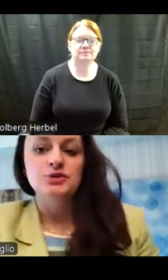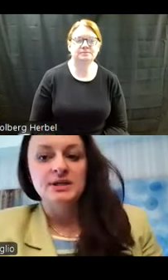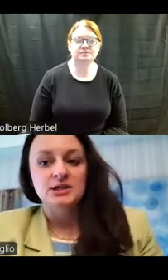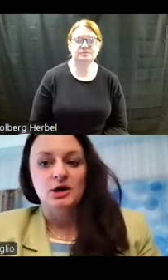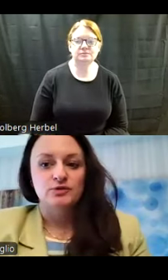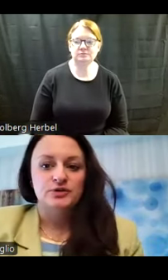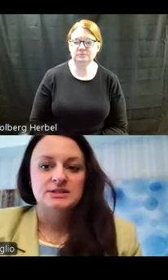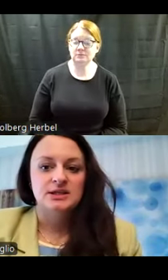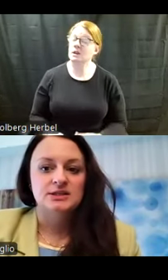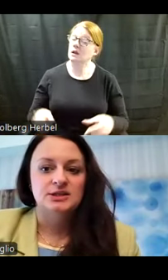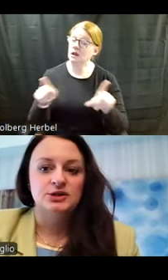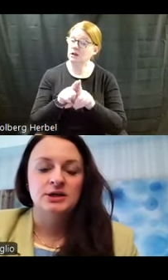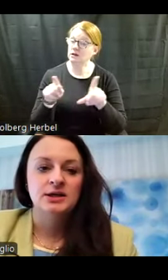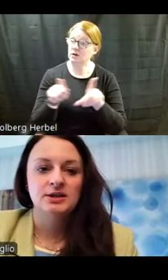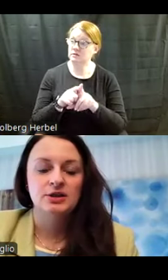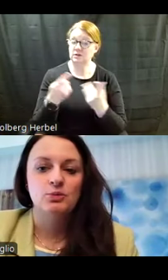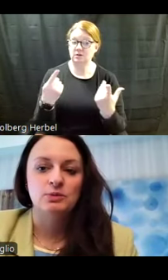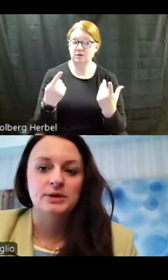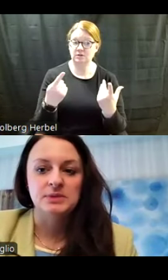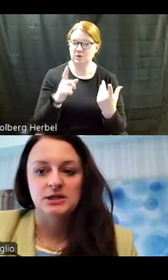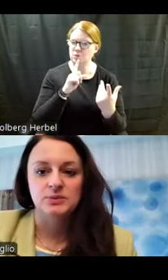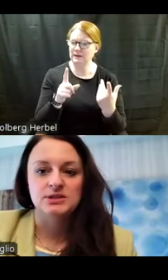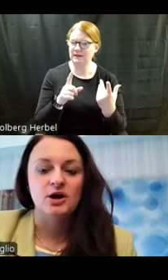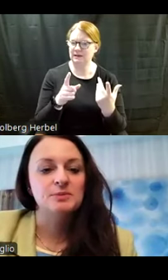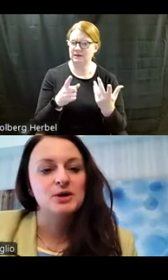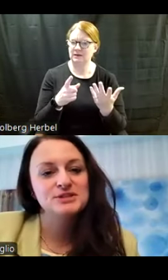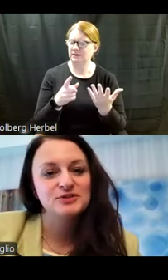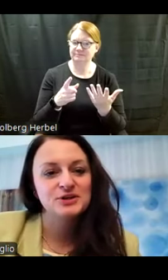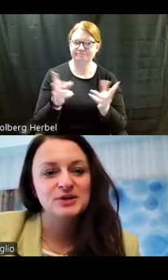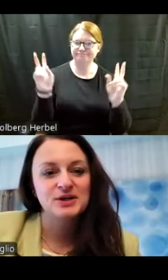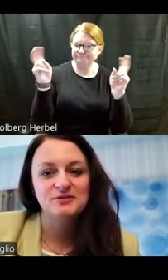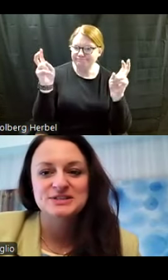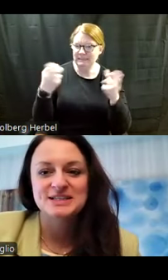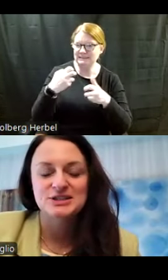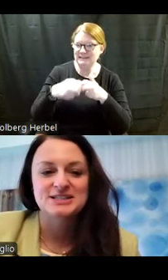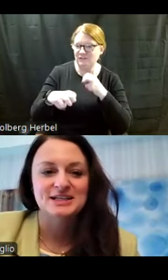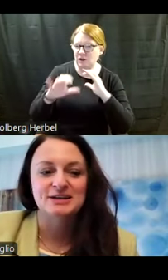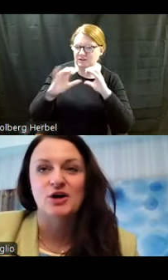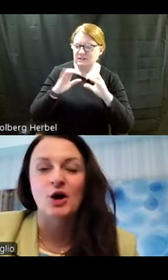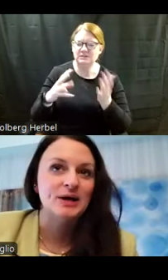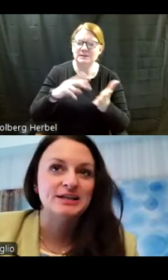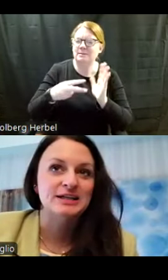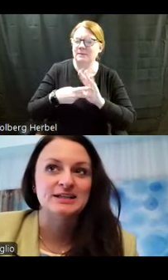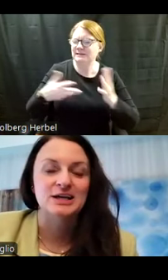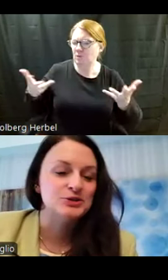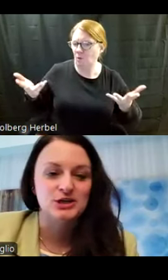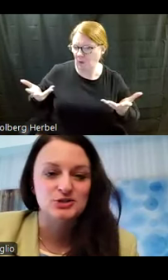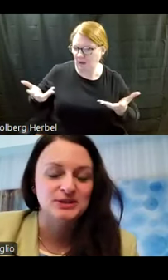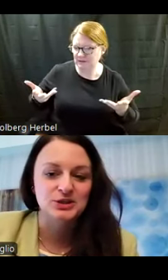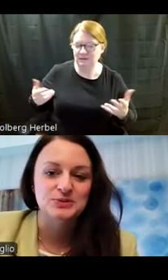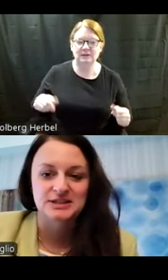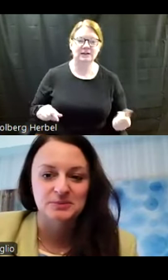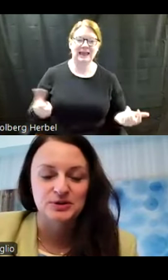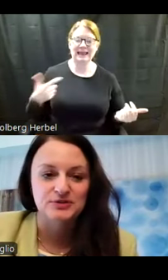I do think it's helpful for us to consider, though, what we mean when we talk about difficult conversations, and I've already